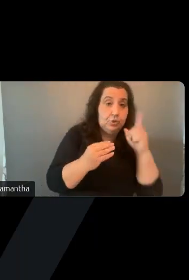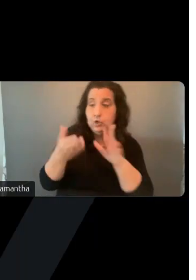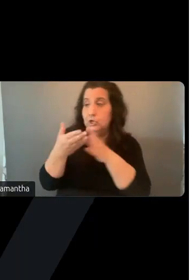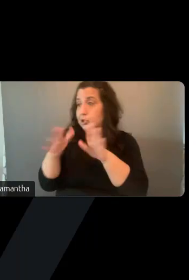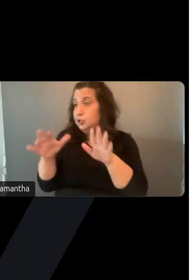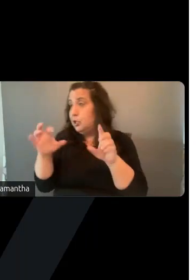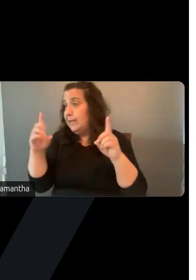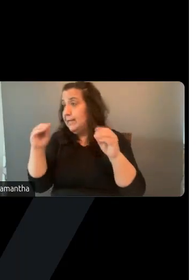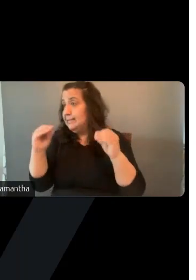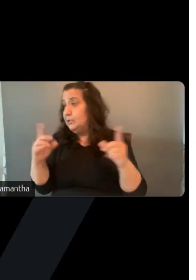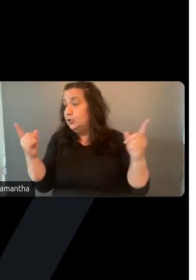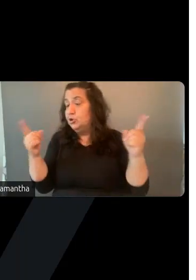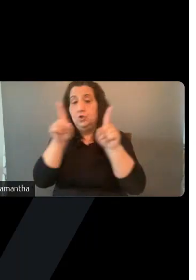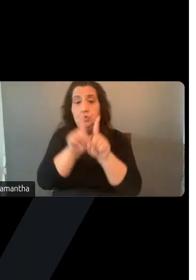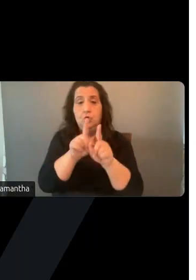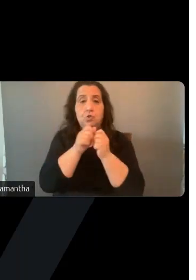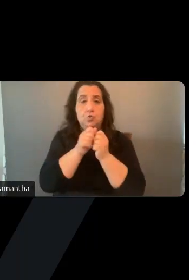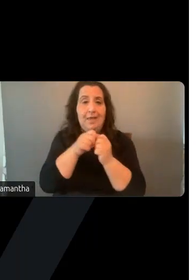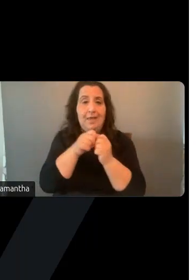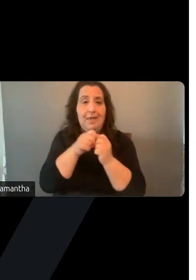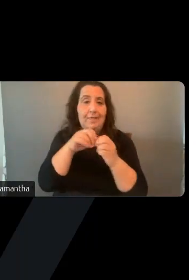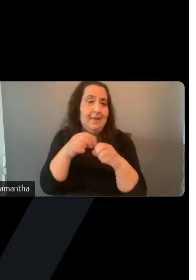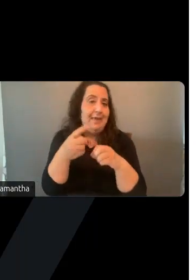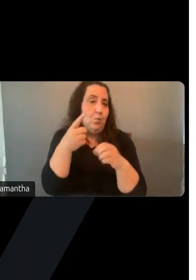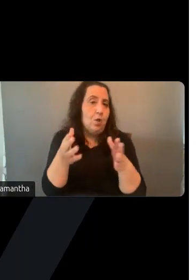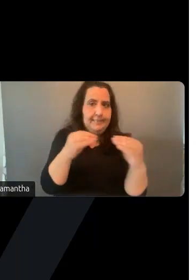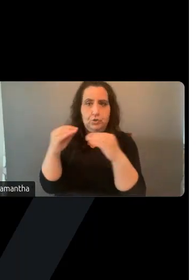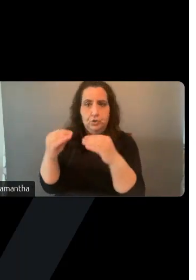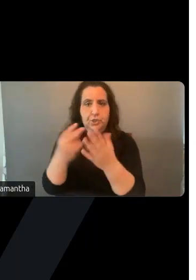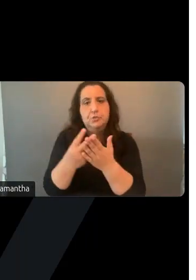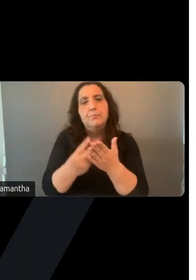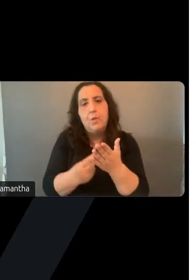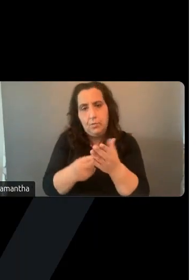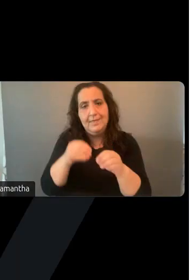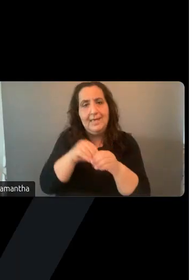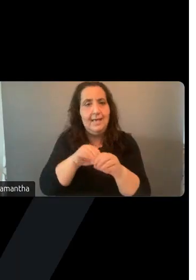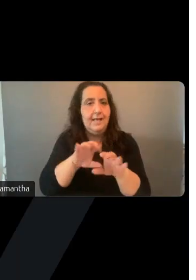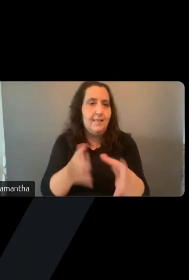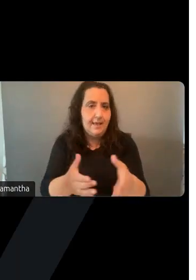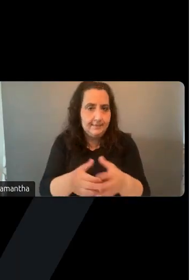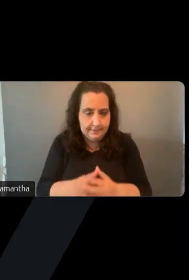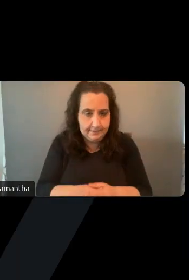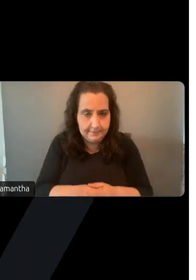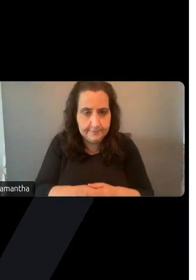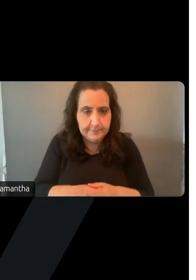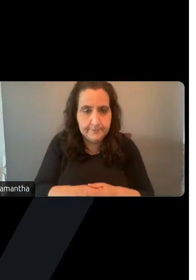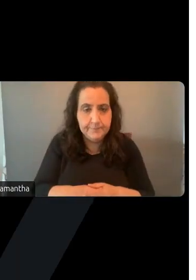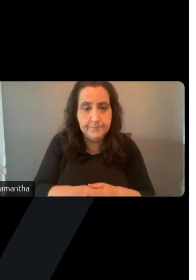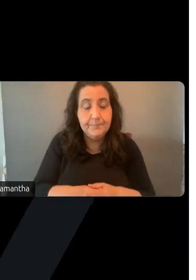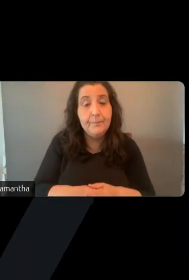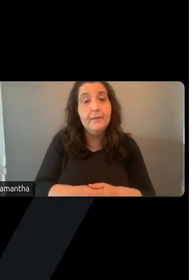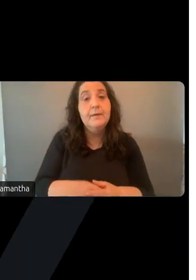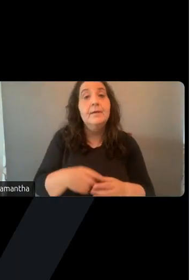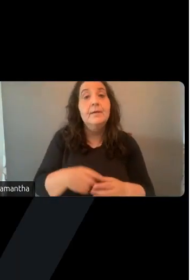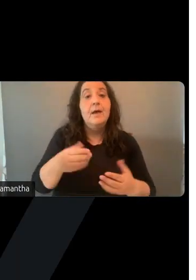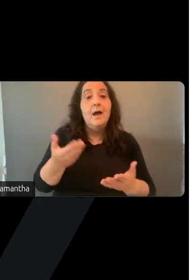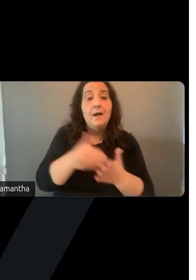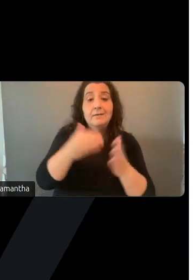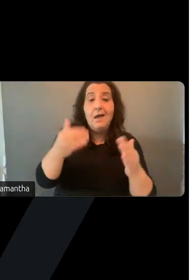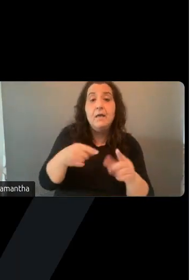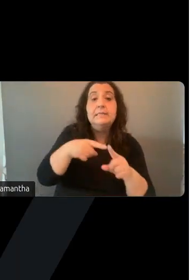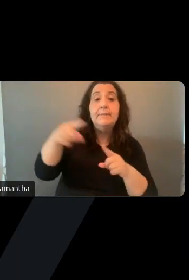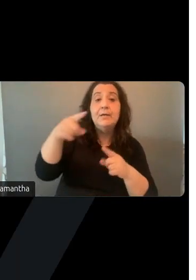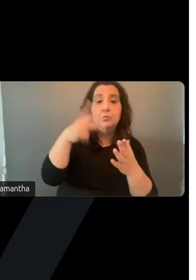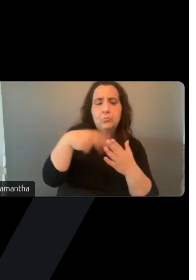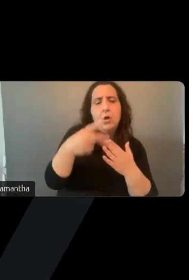education teacher together providing instruction to the students in the classes. Again, the specialized programs I